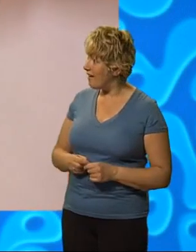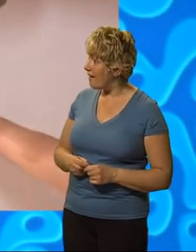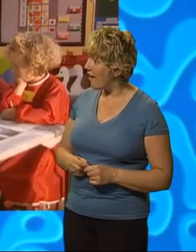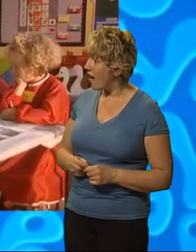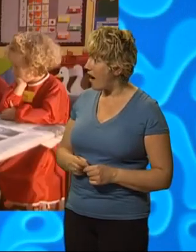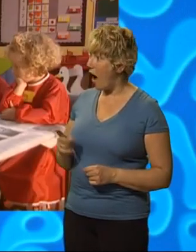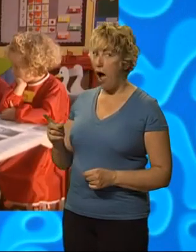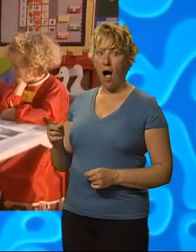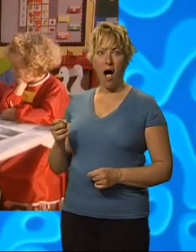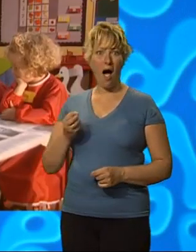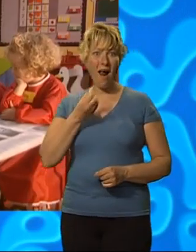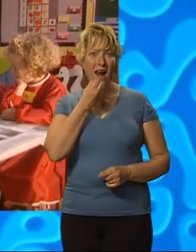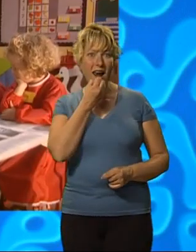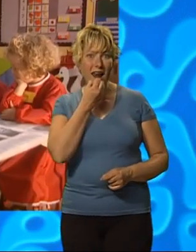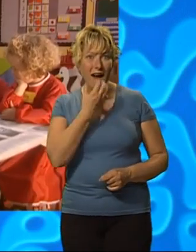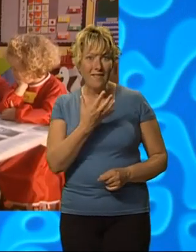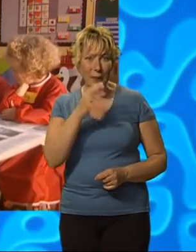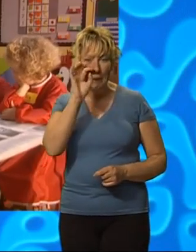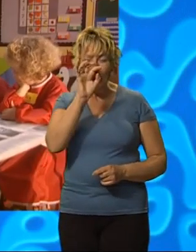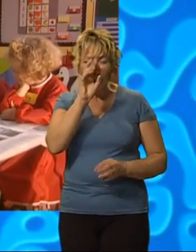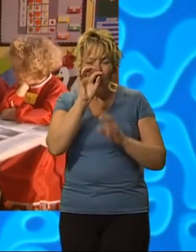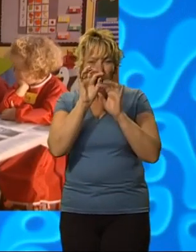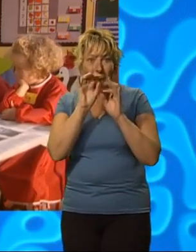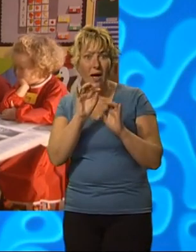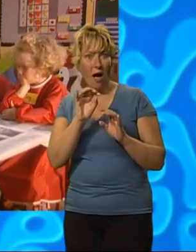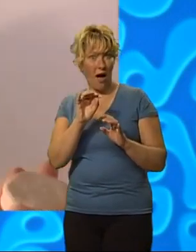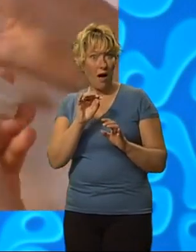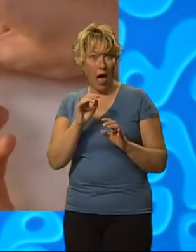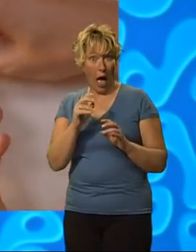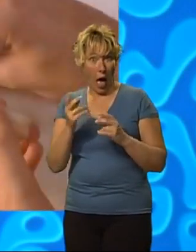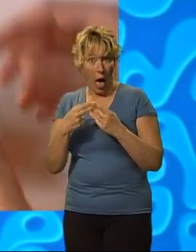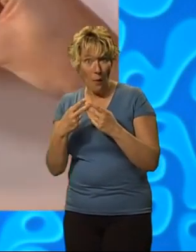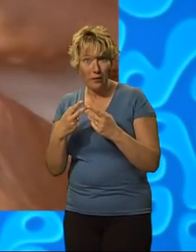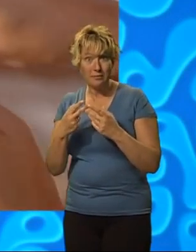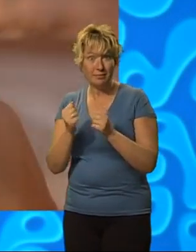Hey, look at that! Makes a really nice pattern. Should we do another one?